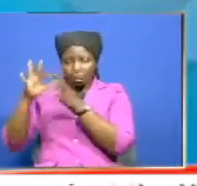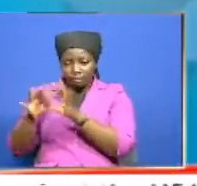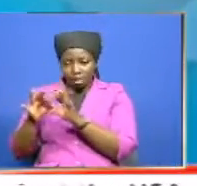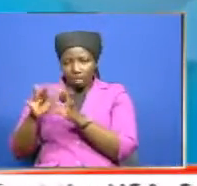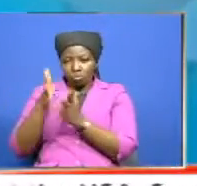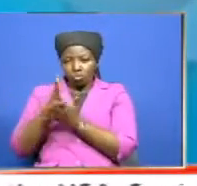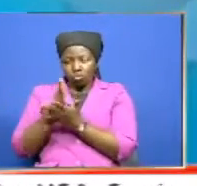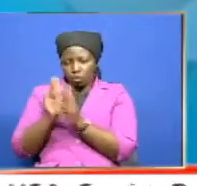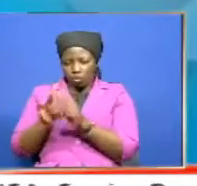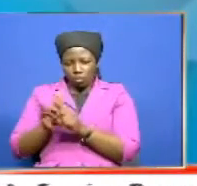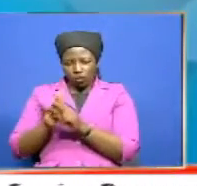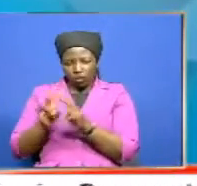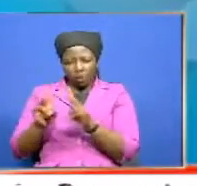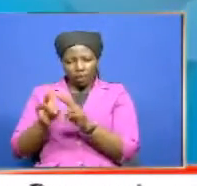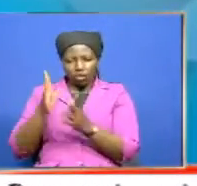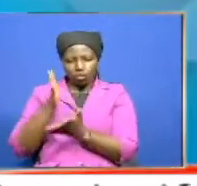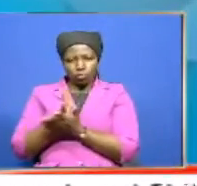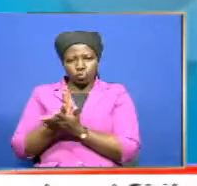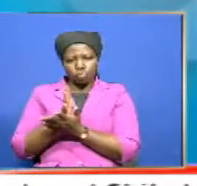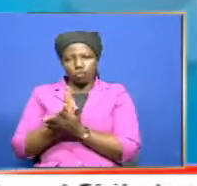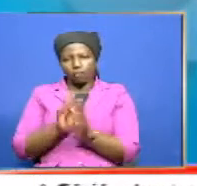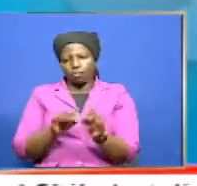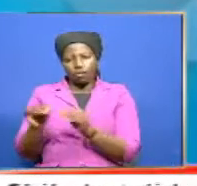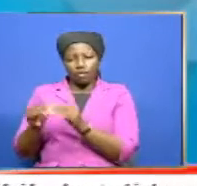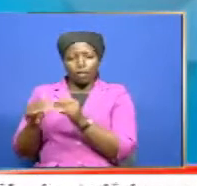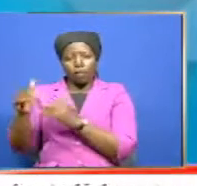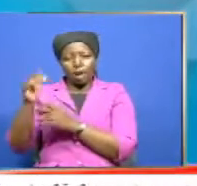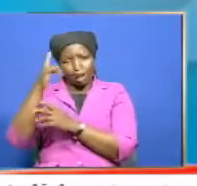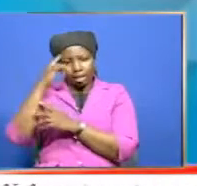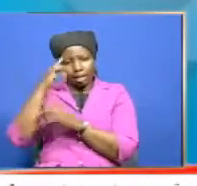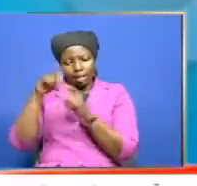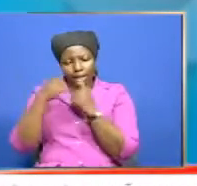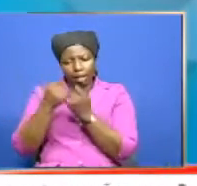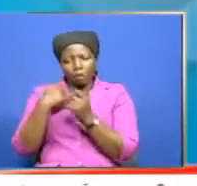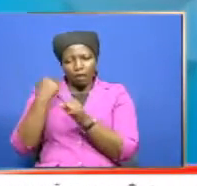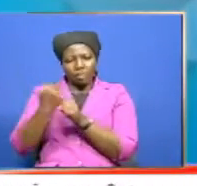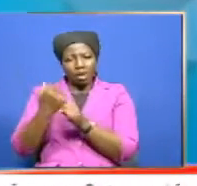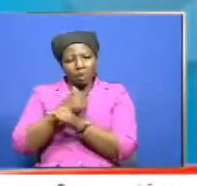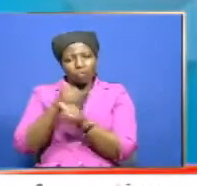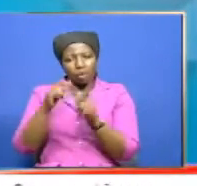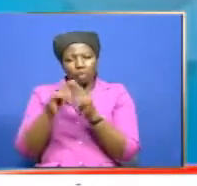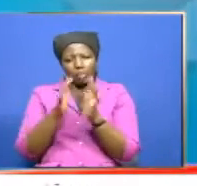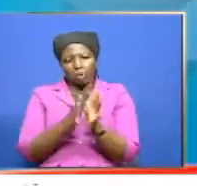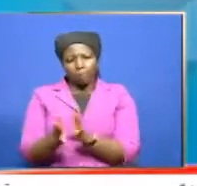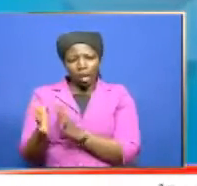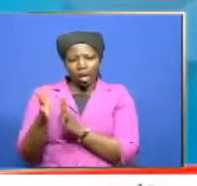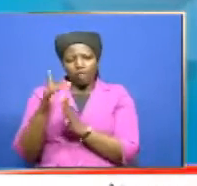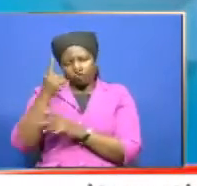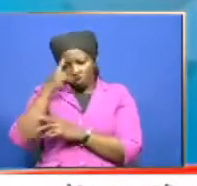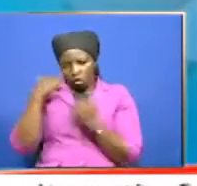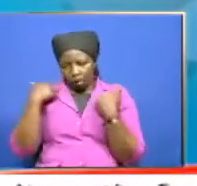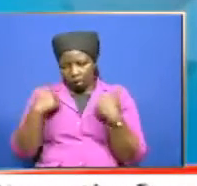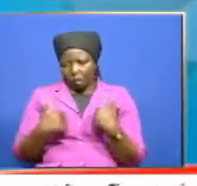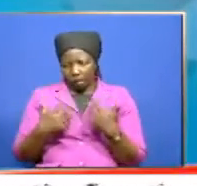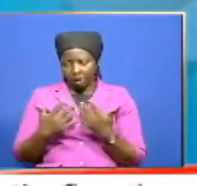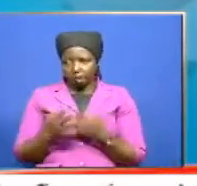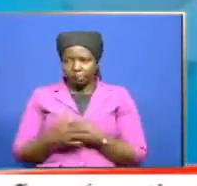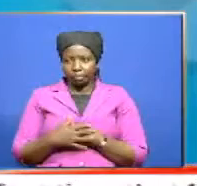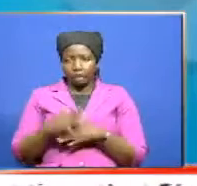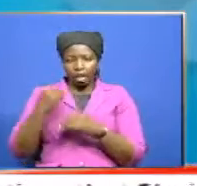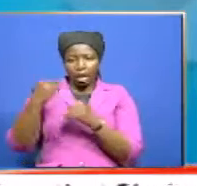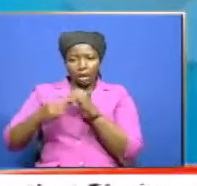well true and alive going forward. And I think the teams have been doing well to prepare. So for me, parting shot, you know, is